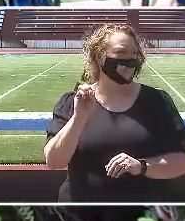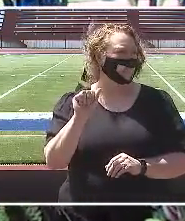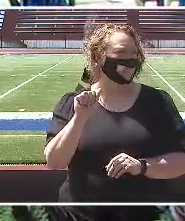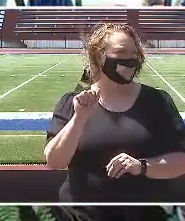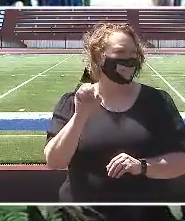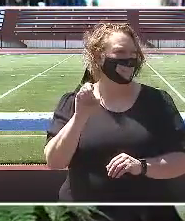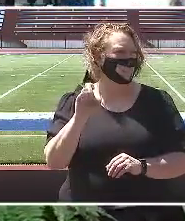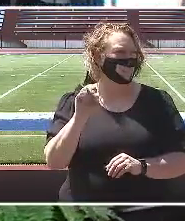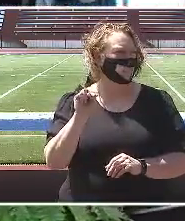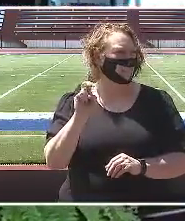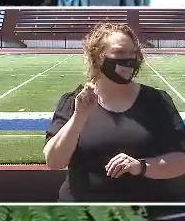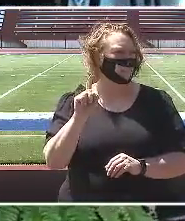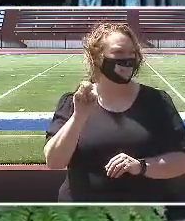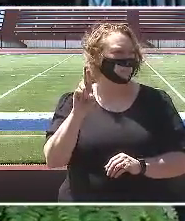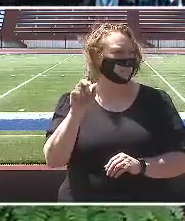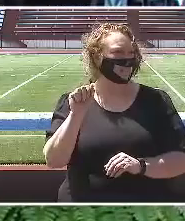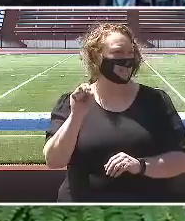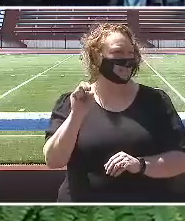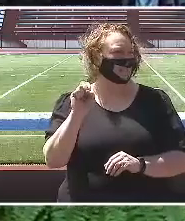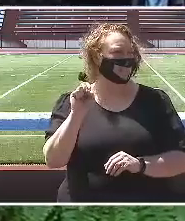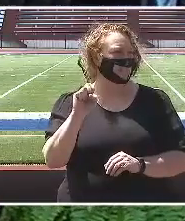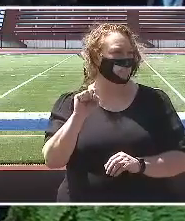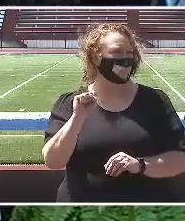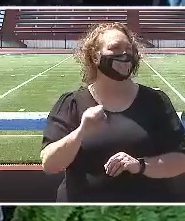Salman Aiden.